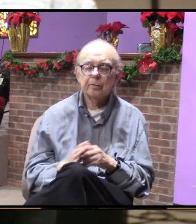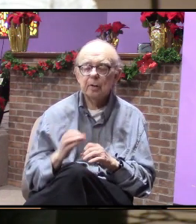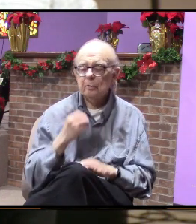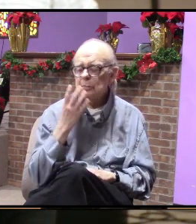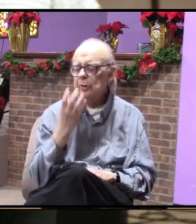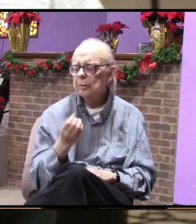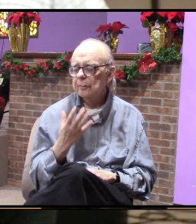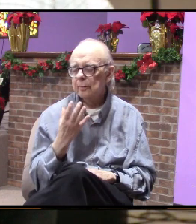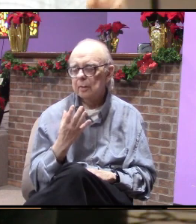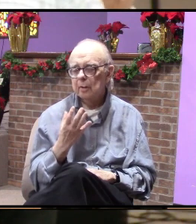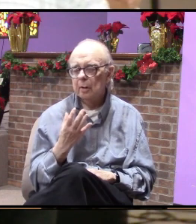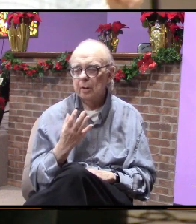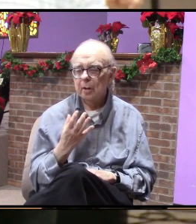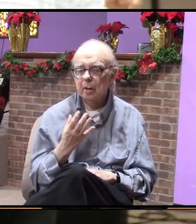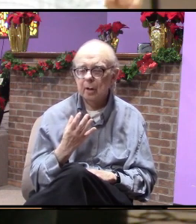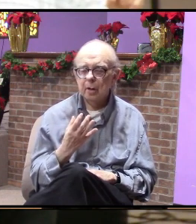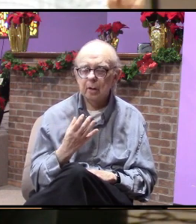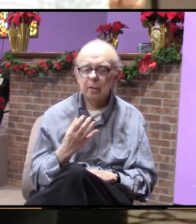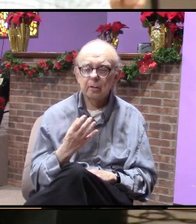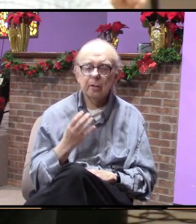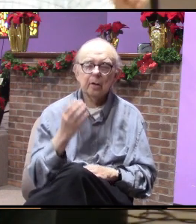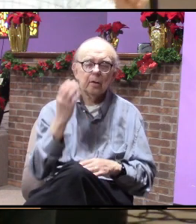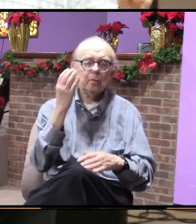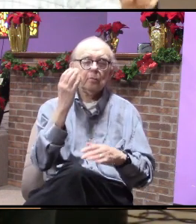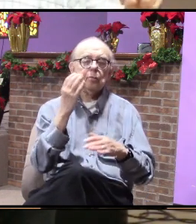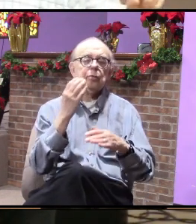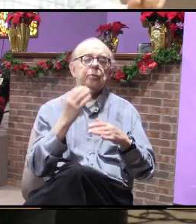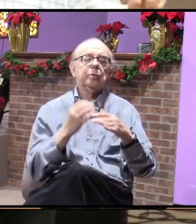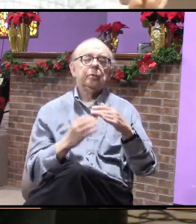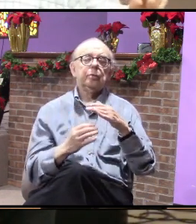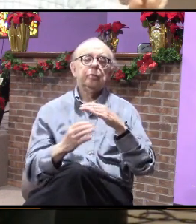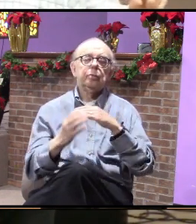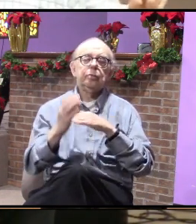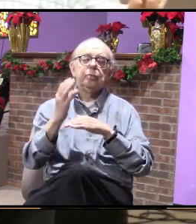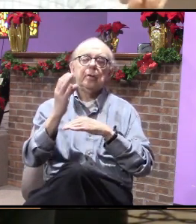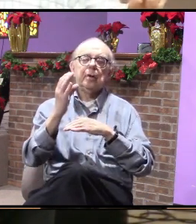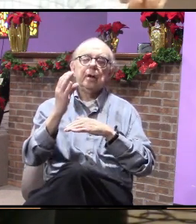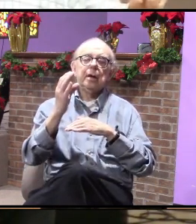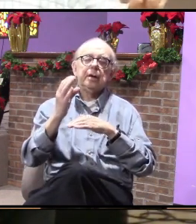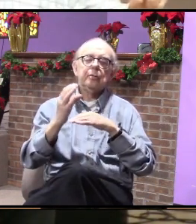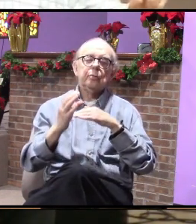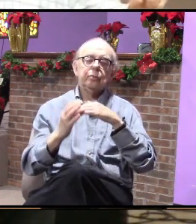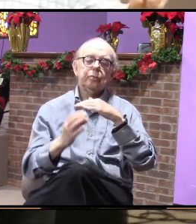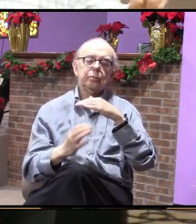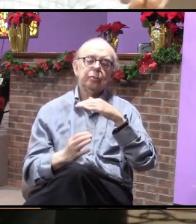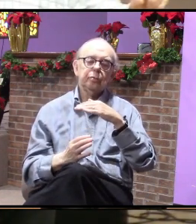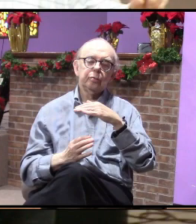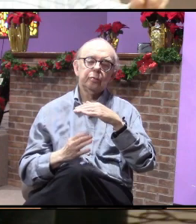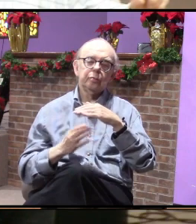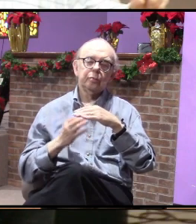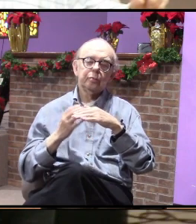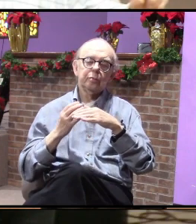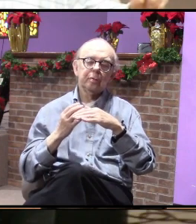beautiful. A sunrise and a sunset.